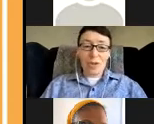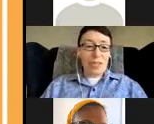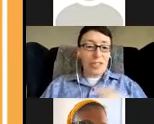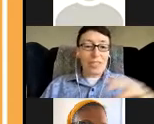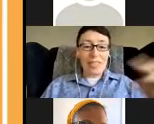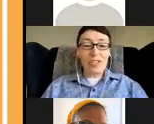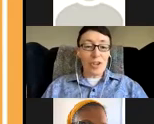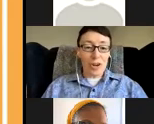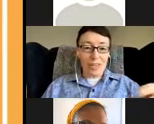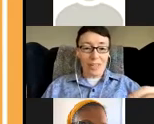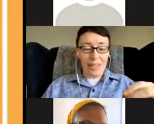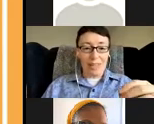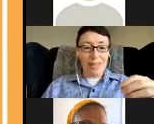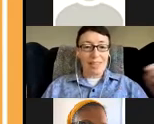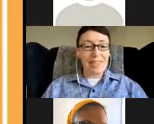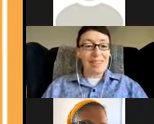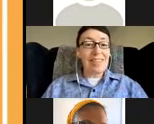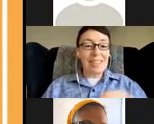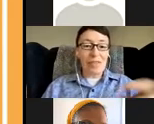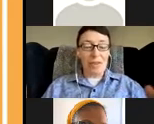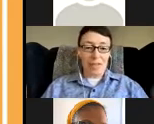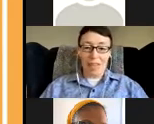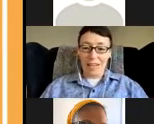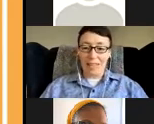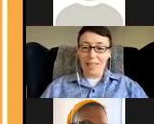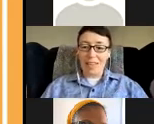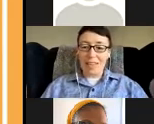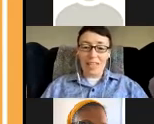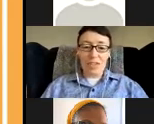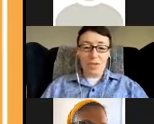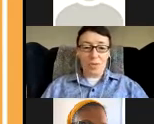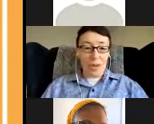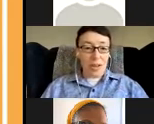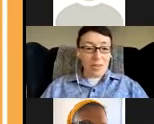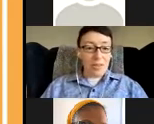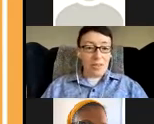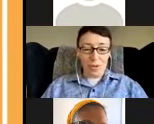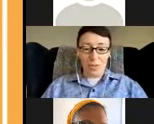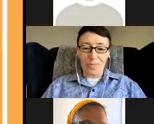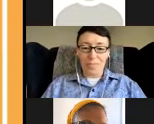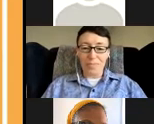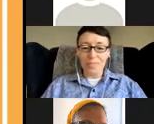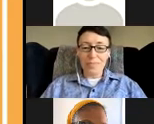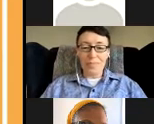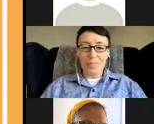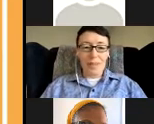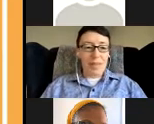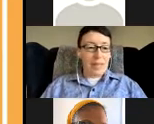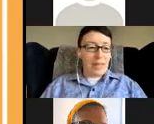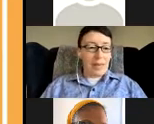So you can just see starkly the different things these two laws do.